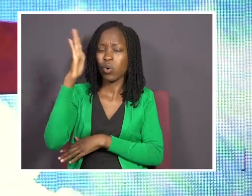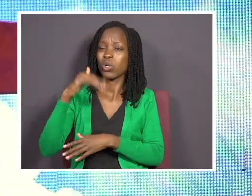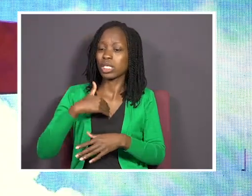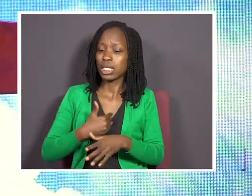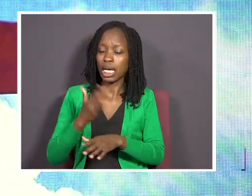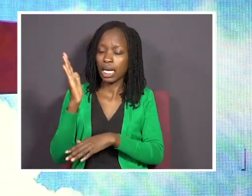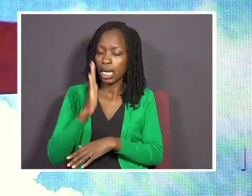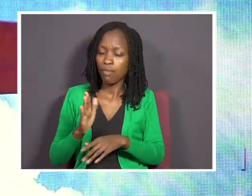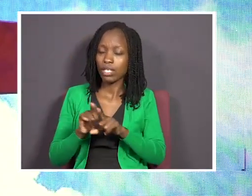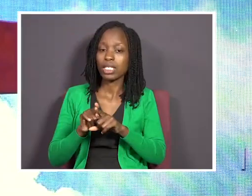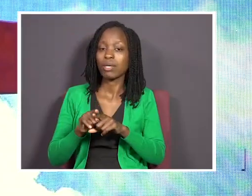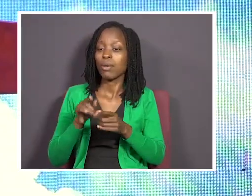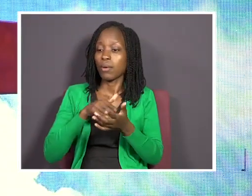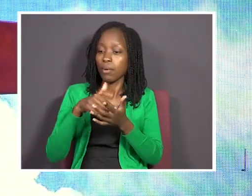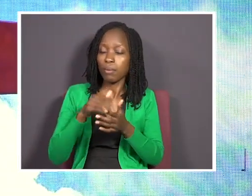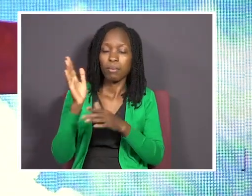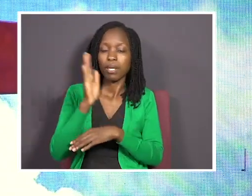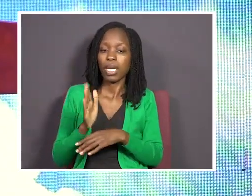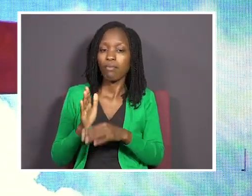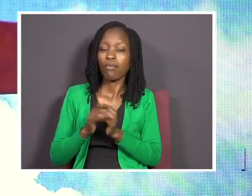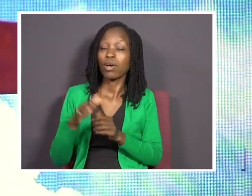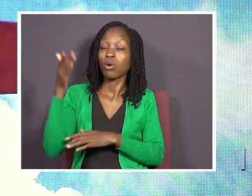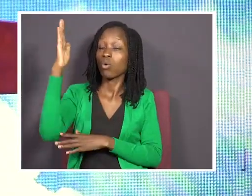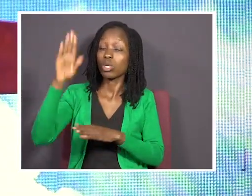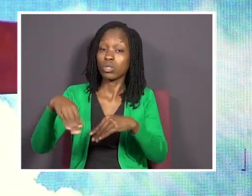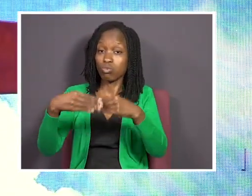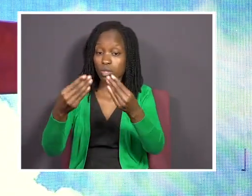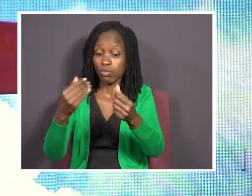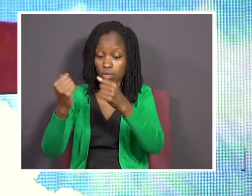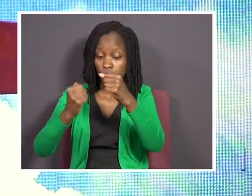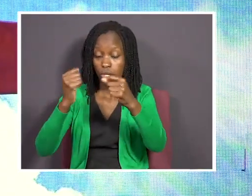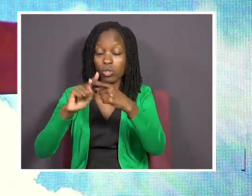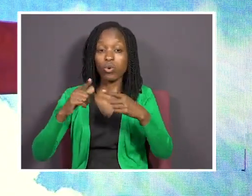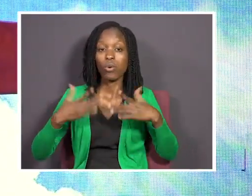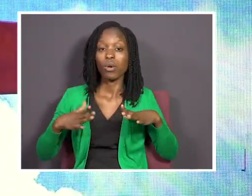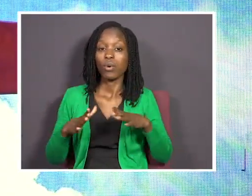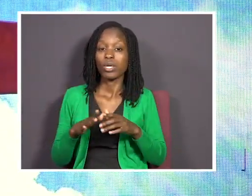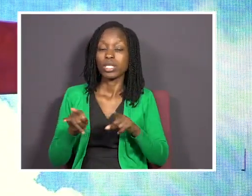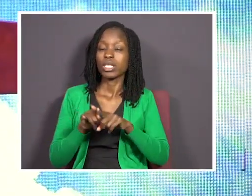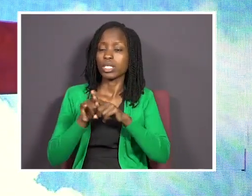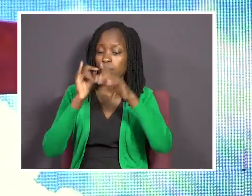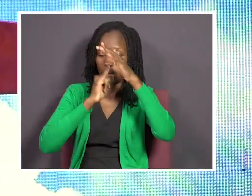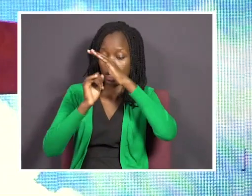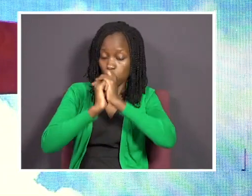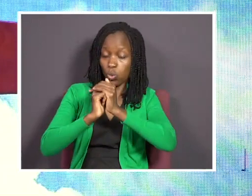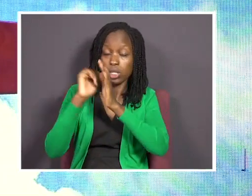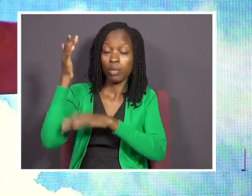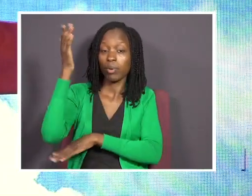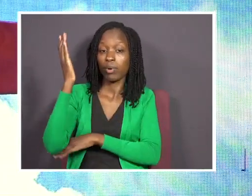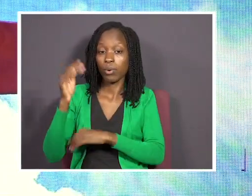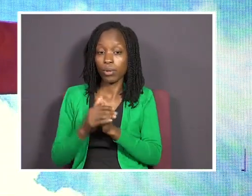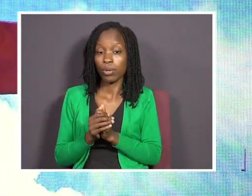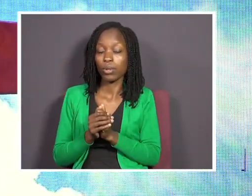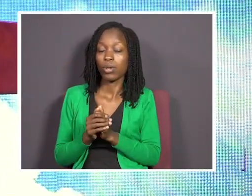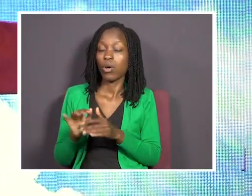never tired and is never weary, is the one that renews their strength. And he is worshiping God in